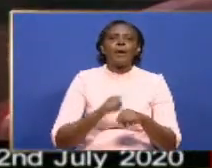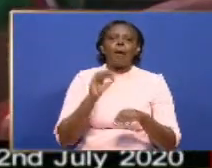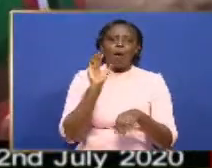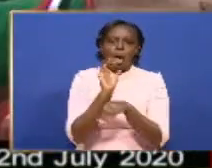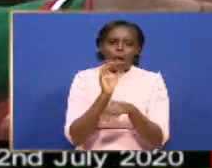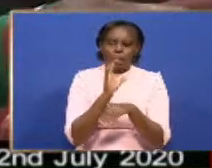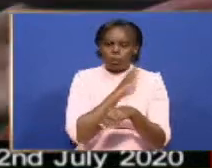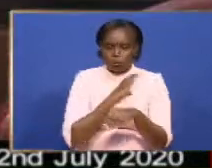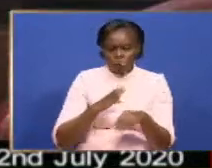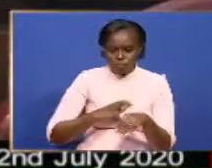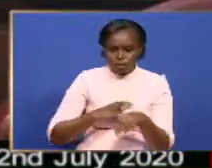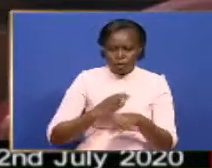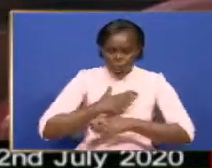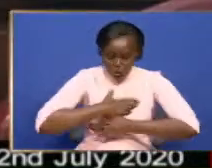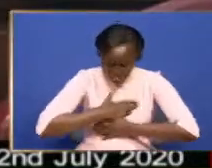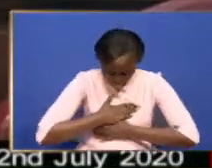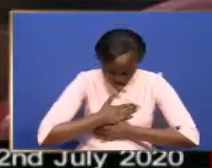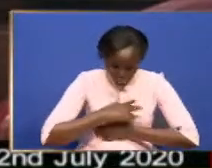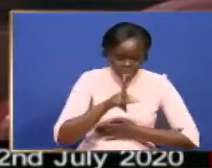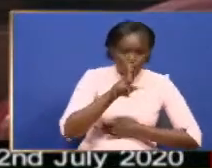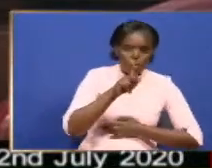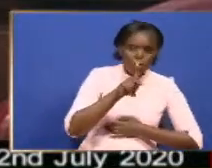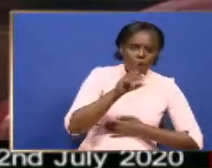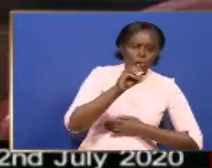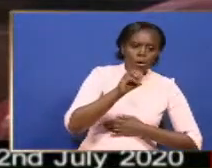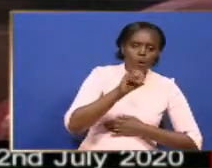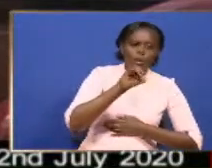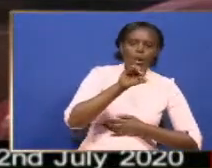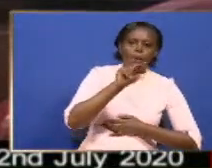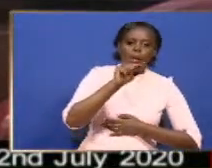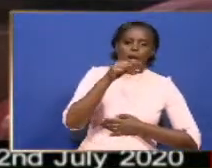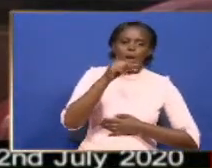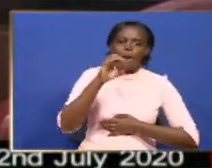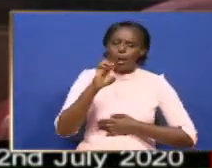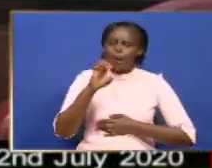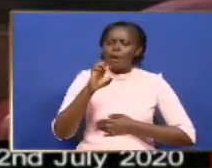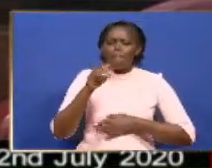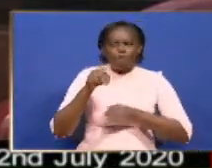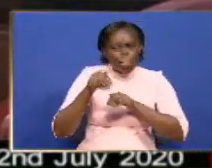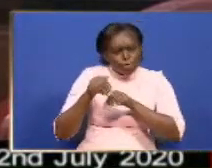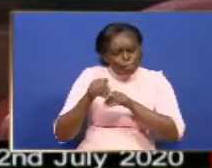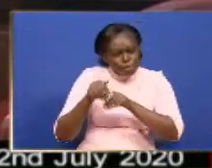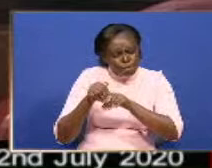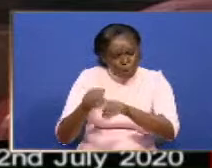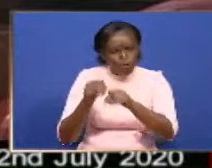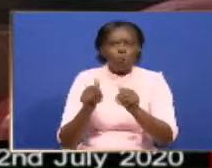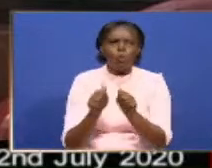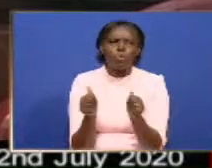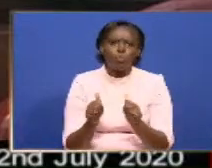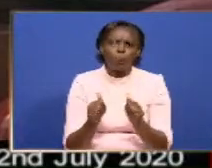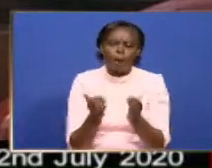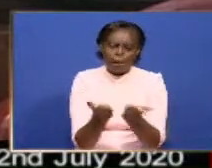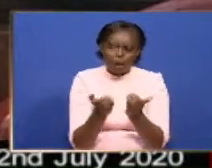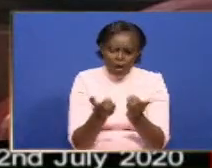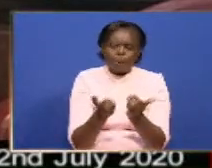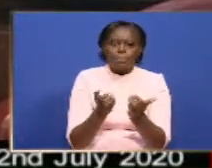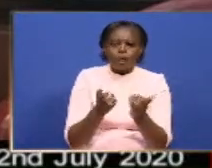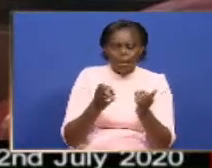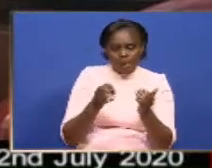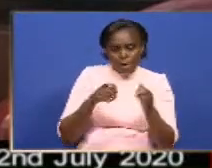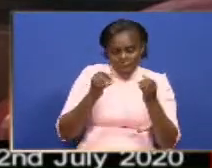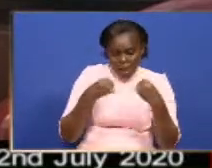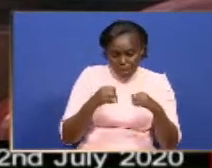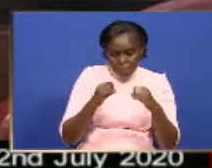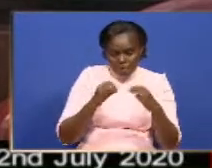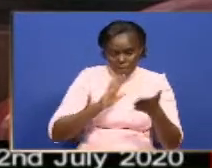is Honorable Koinange, to really fast-track it. We need it like yesterday. We need it to be implemented